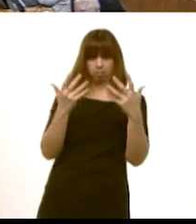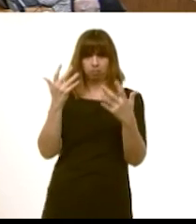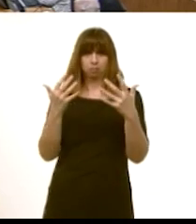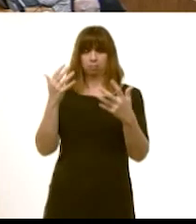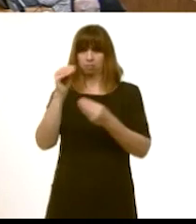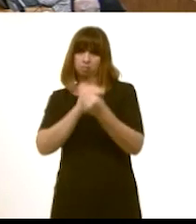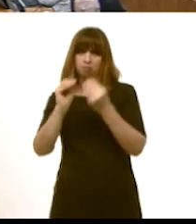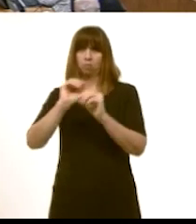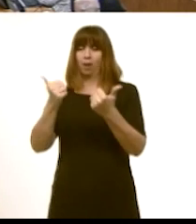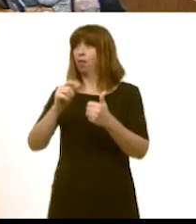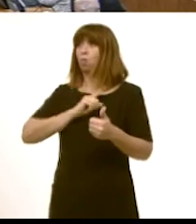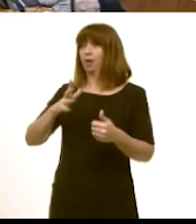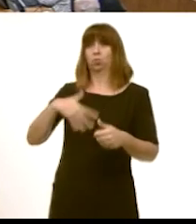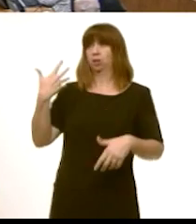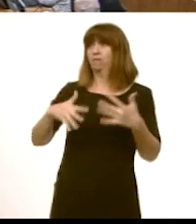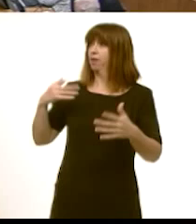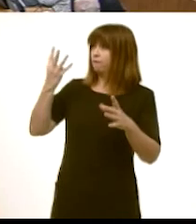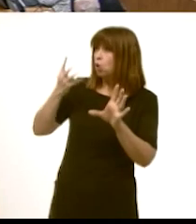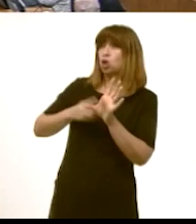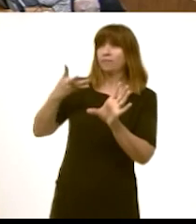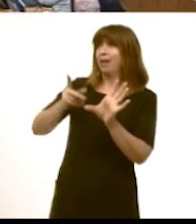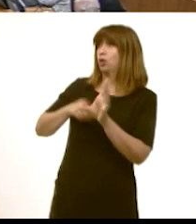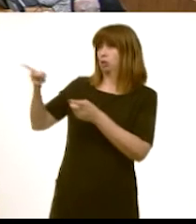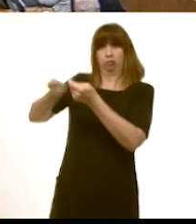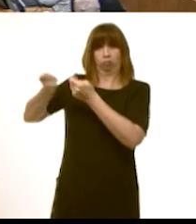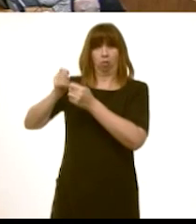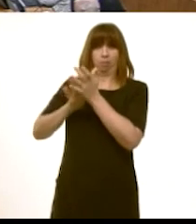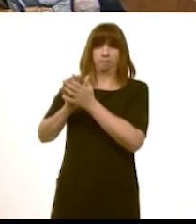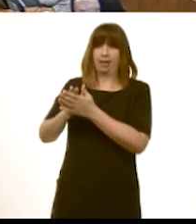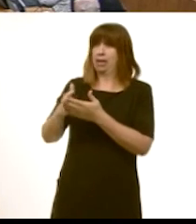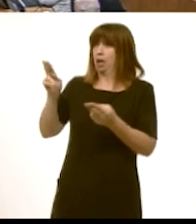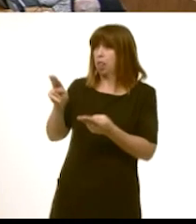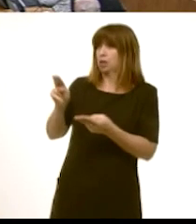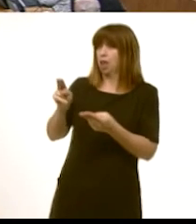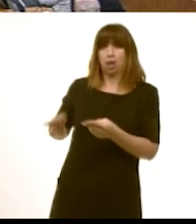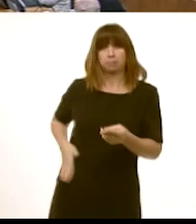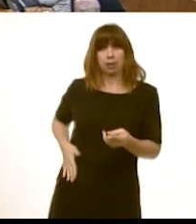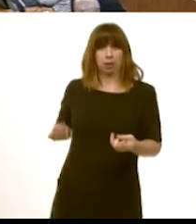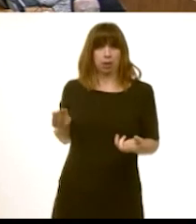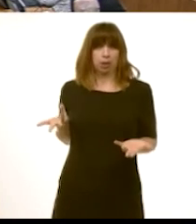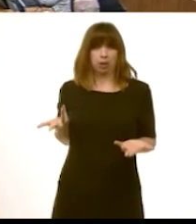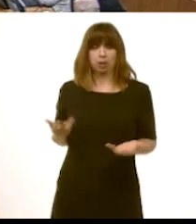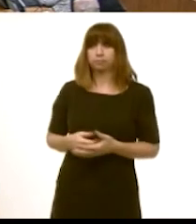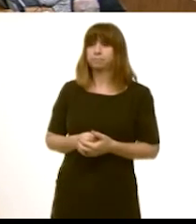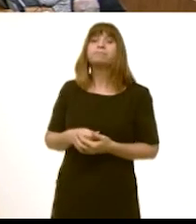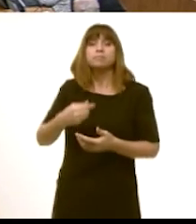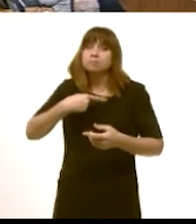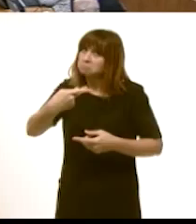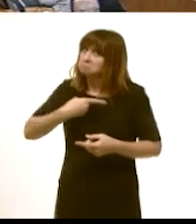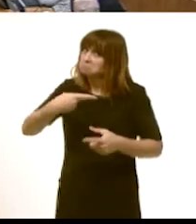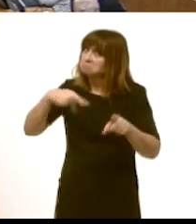their pockets as they have been for the past 4 years and 5 years by the UK government. First Minister, I share your concerns about the proposals